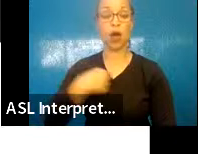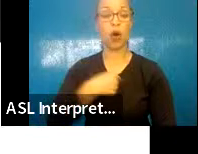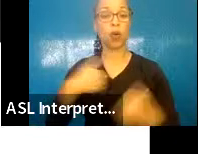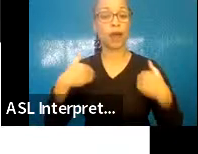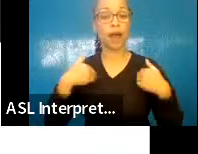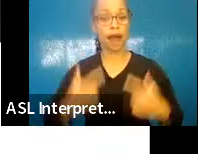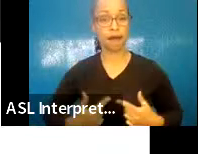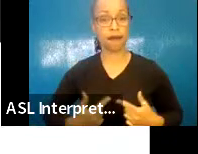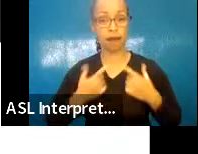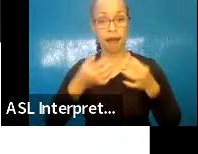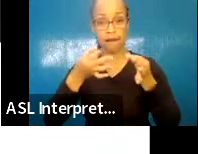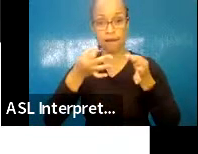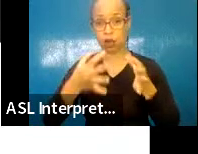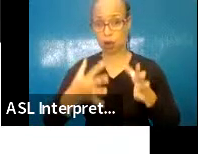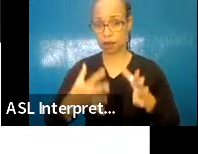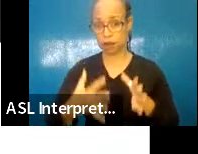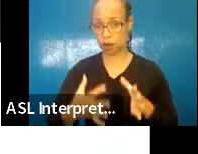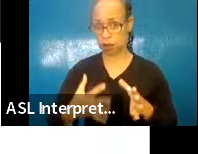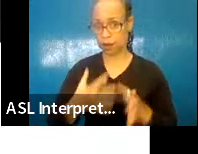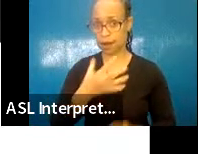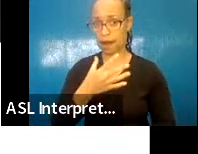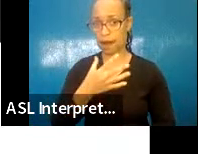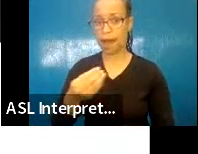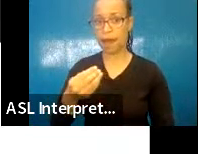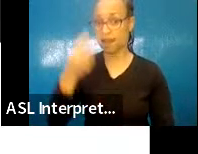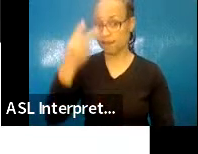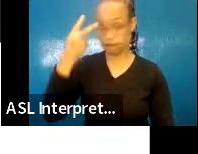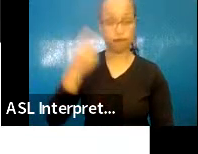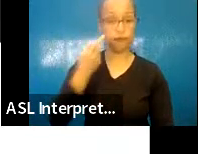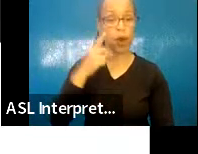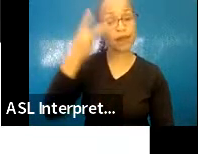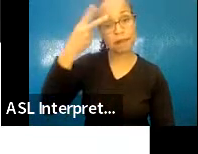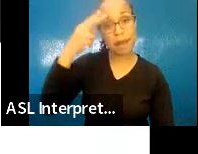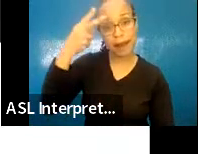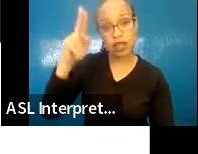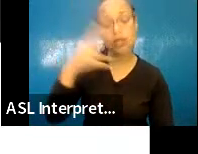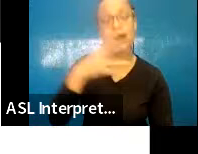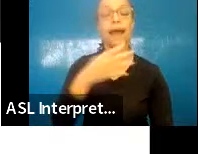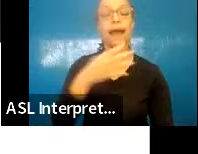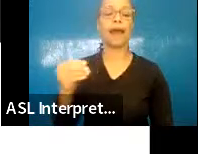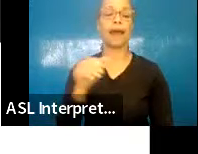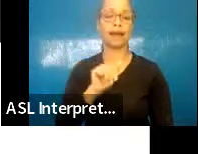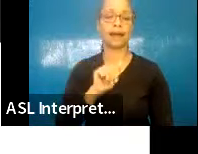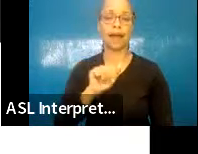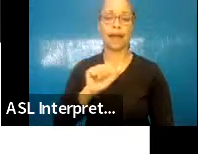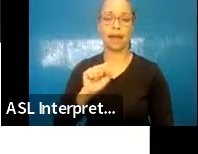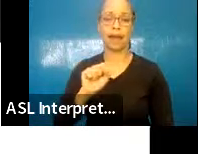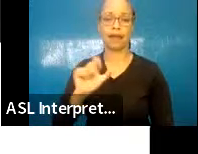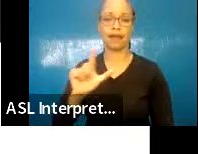live interpretation in Spanish and American Sign Language.